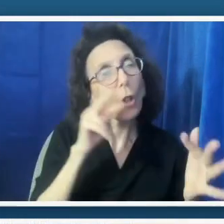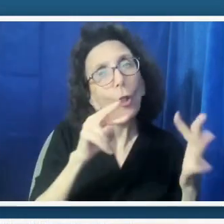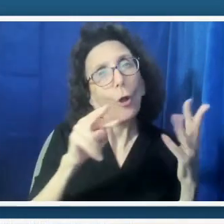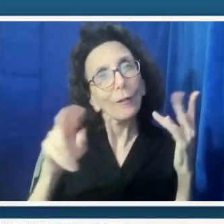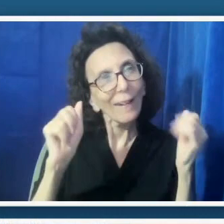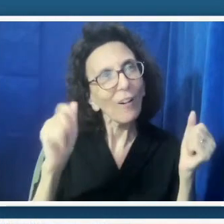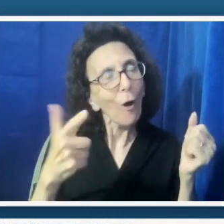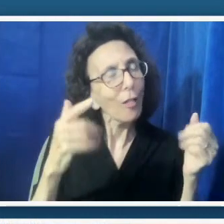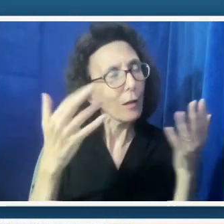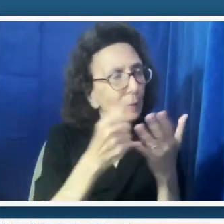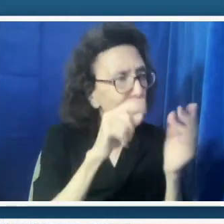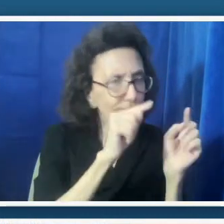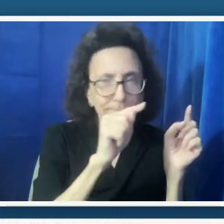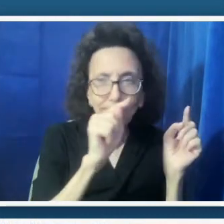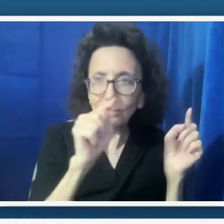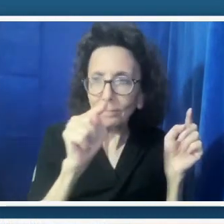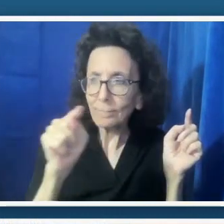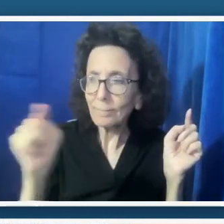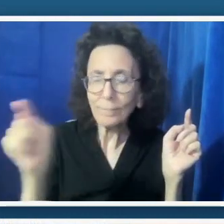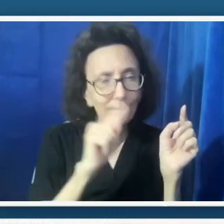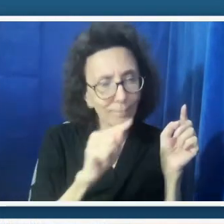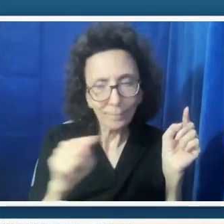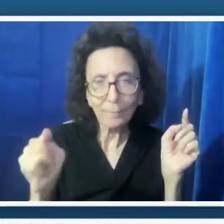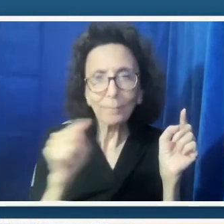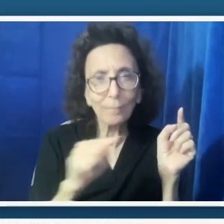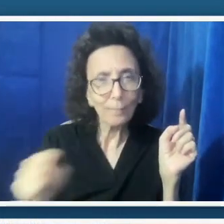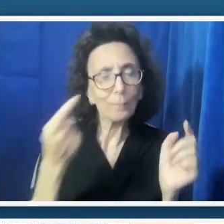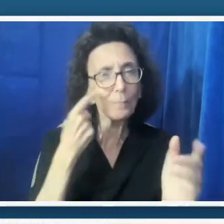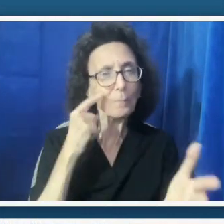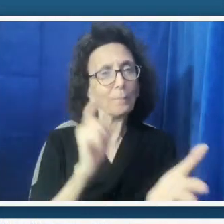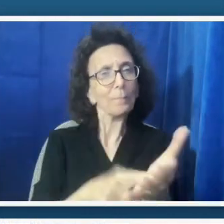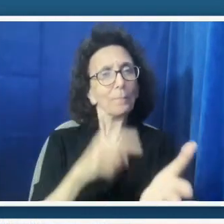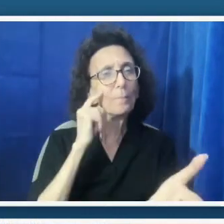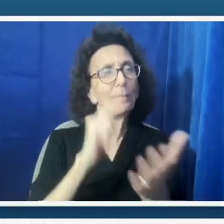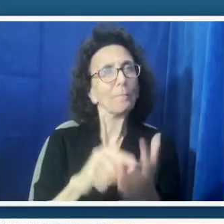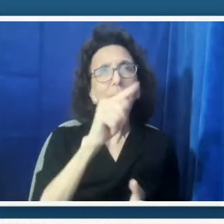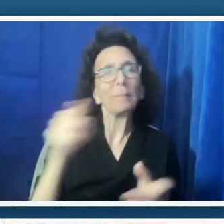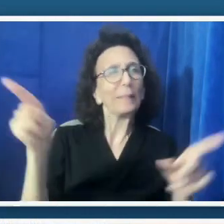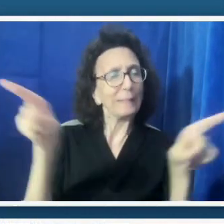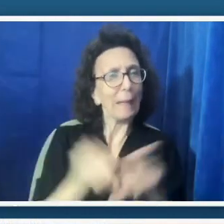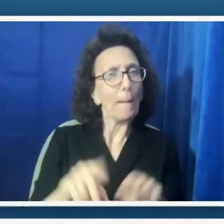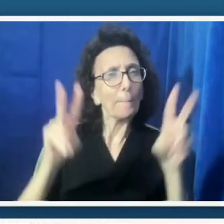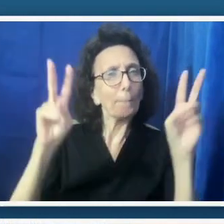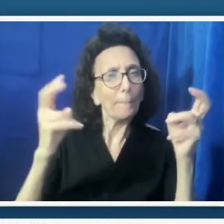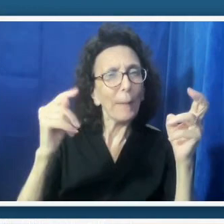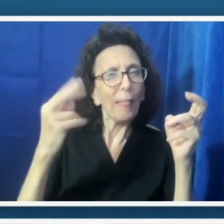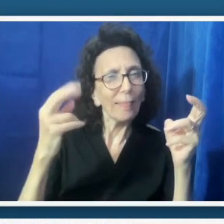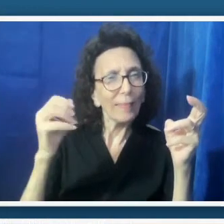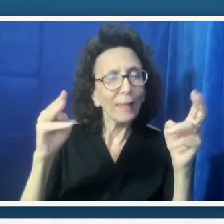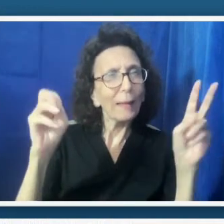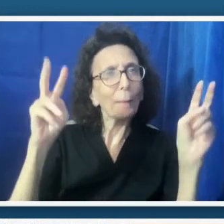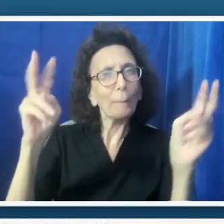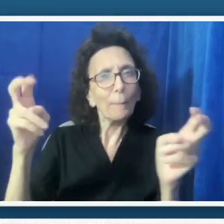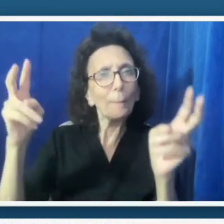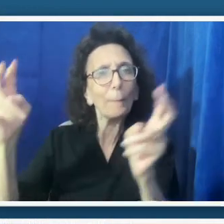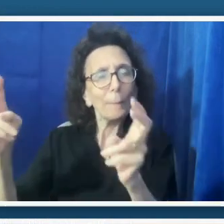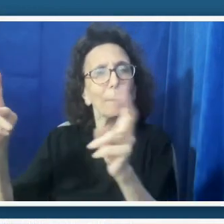work, time and time again, you see these themes and these things are depicted that are so similar. And